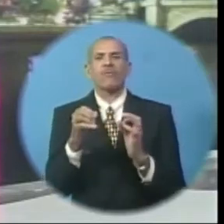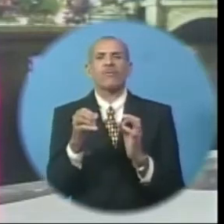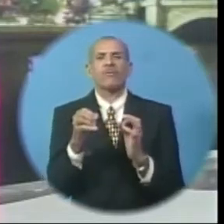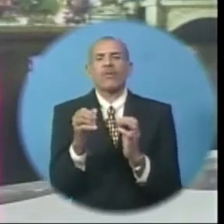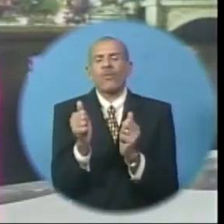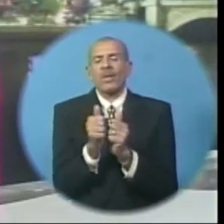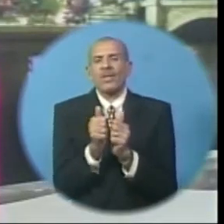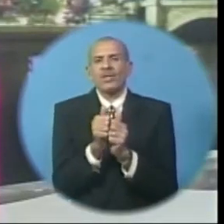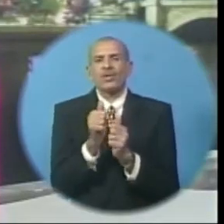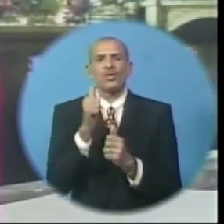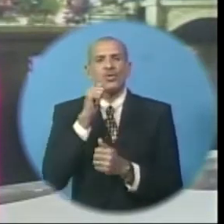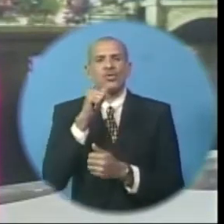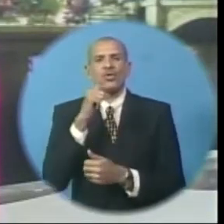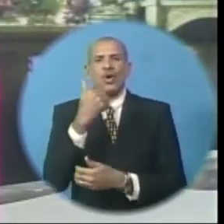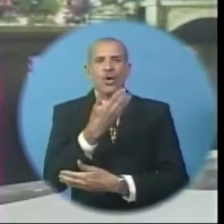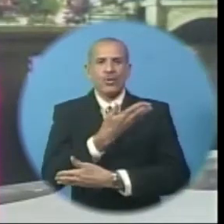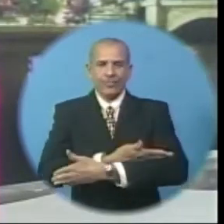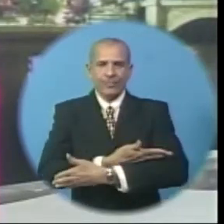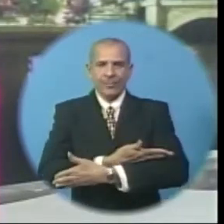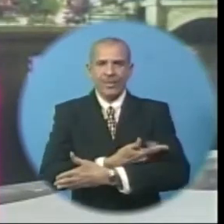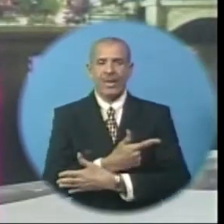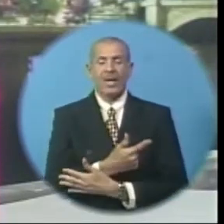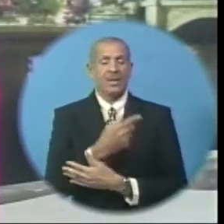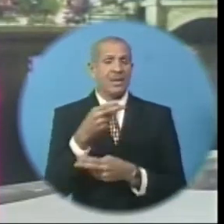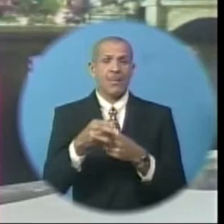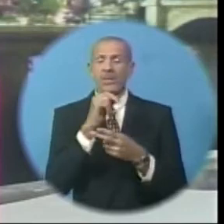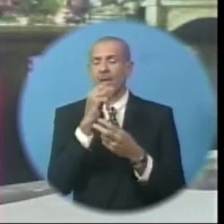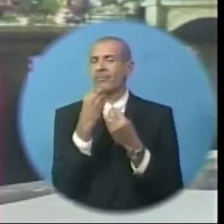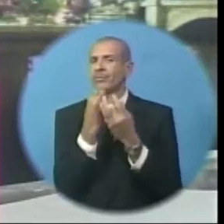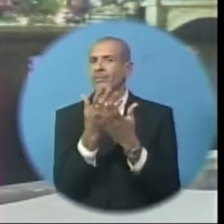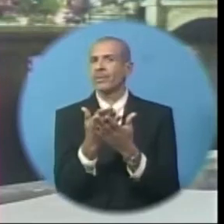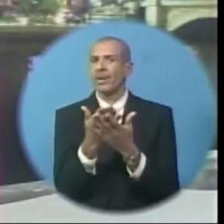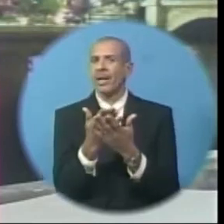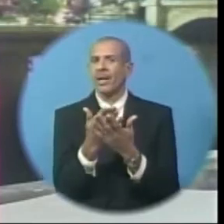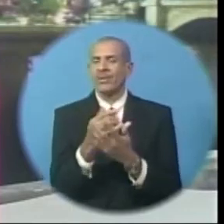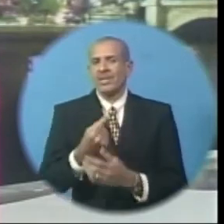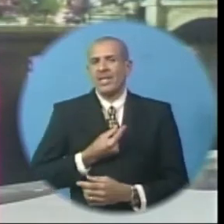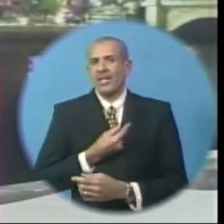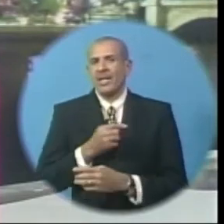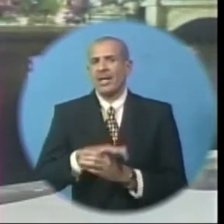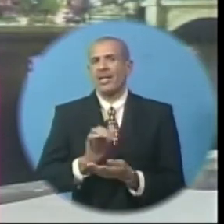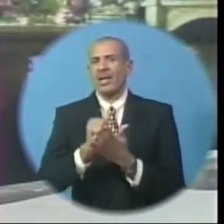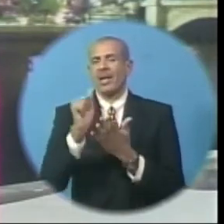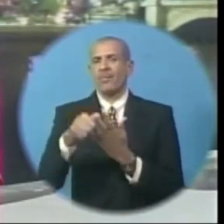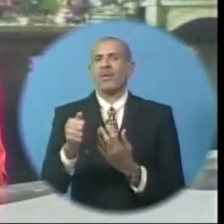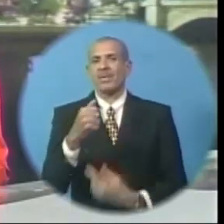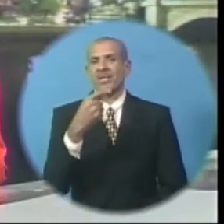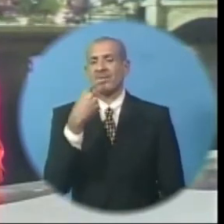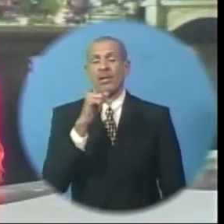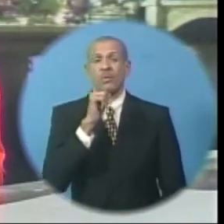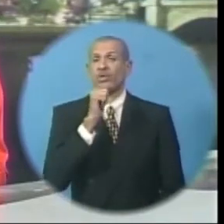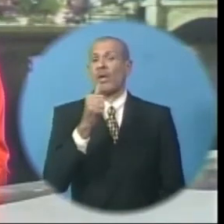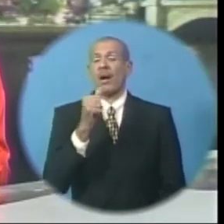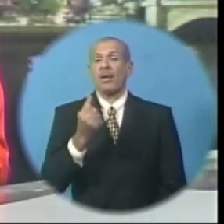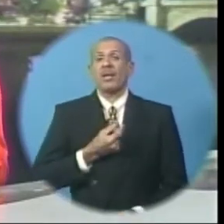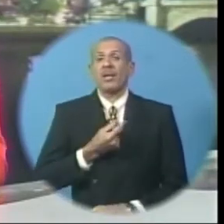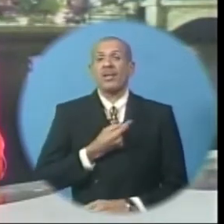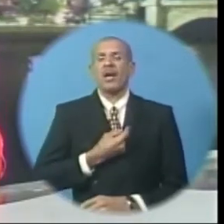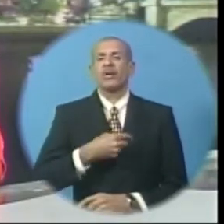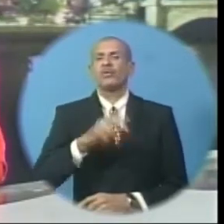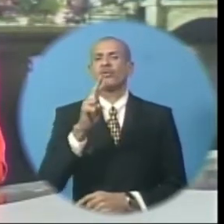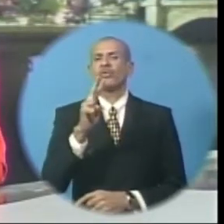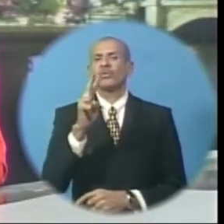name is not being disclosed, had been found guilty in April after he pleaded not guilty to 2 counts of indecent